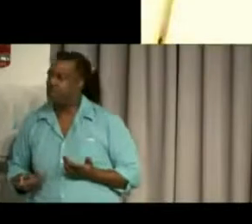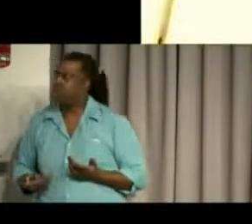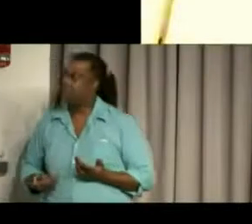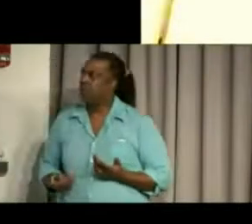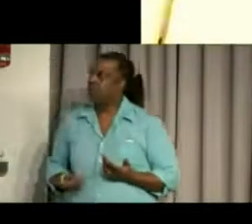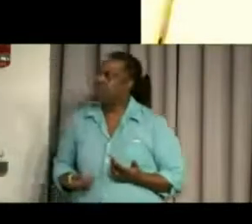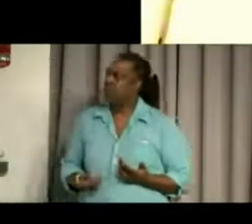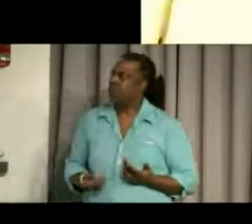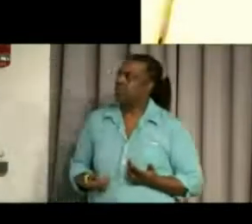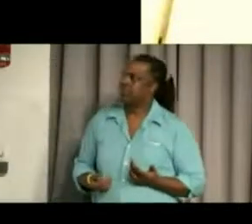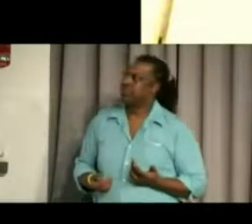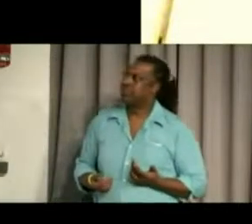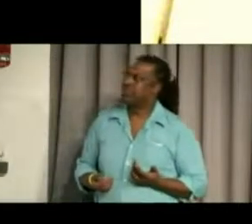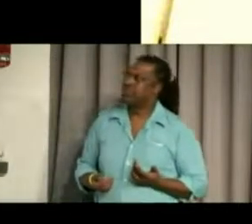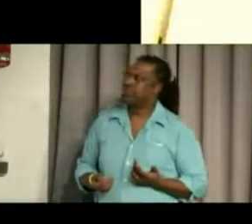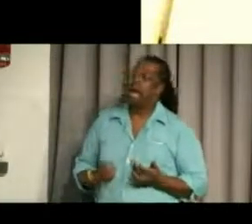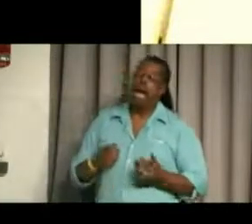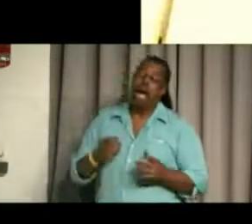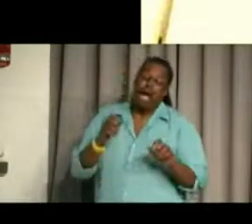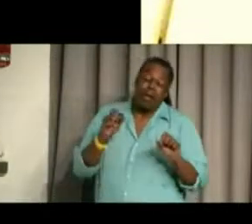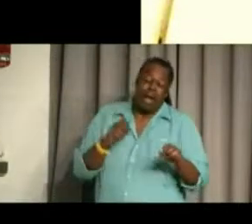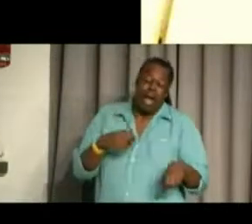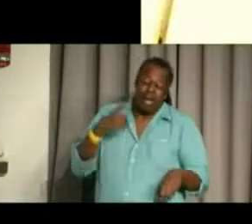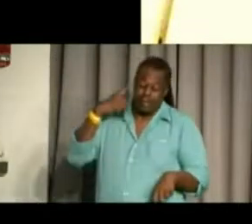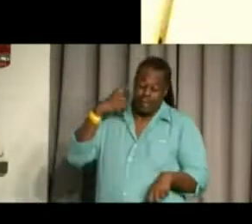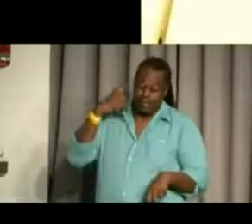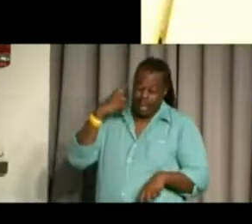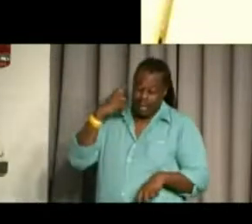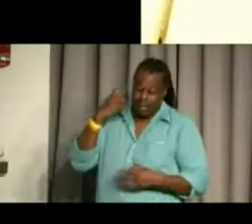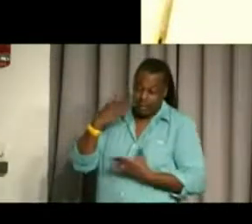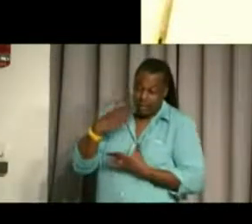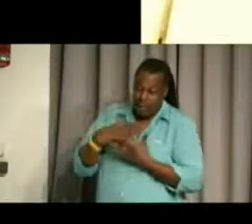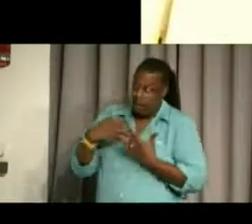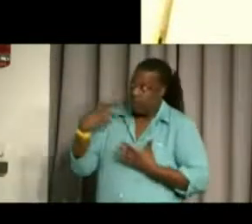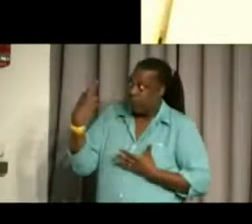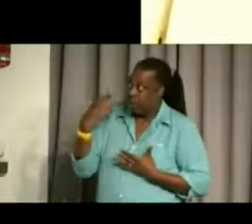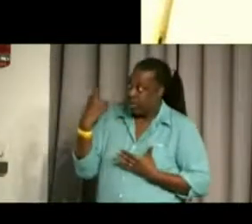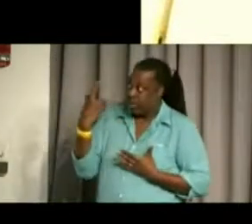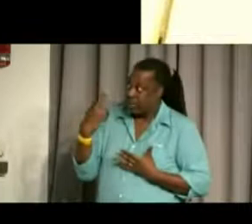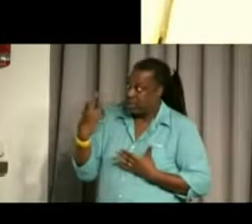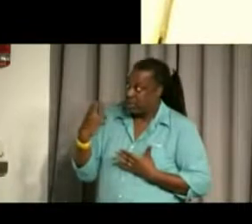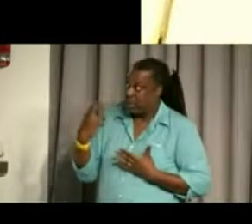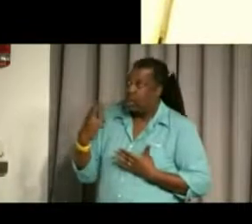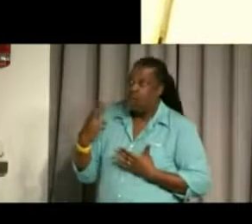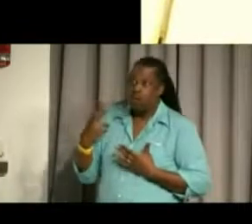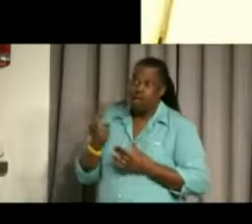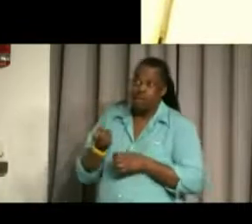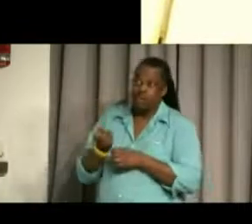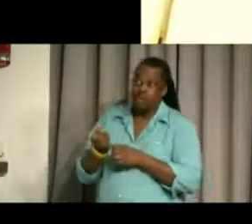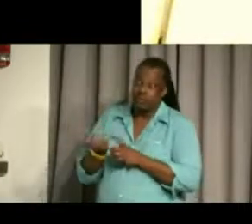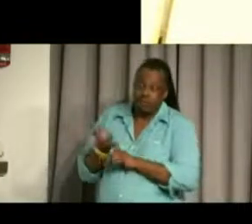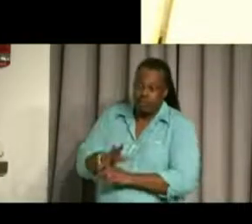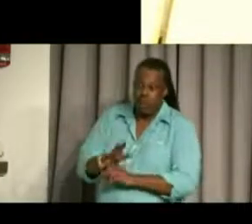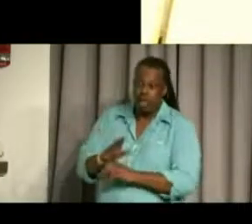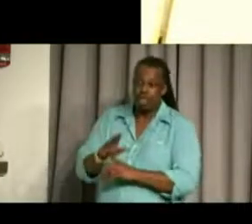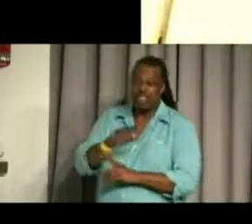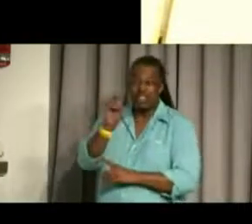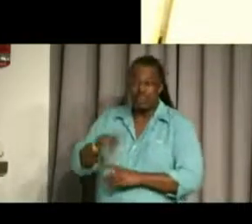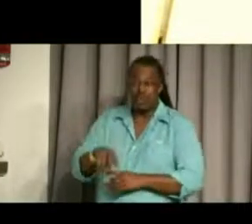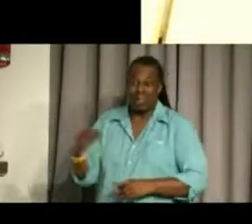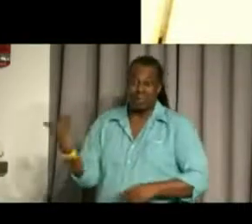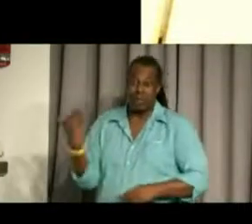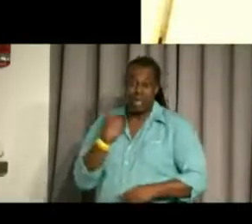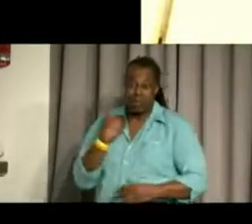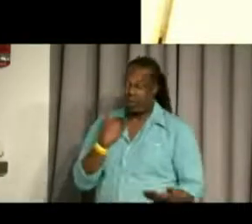Well, I mean, I suspect that part of the reason was to drive Detroit into bankruptcy because the